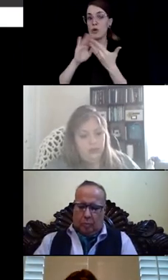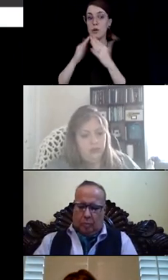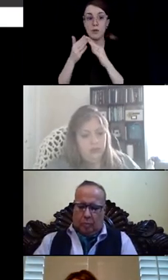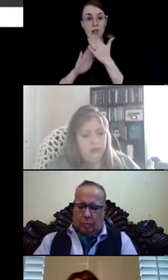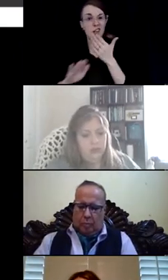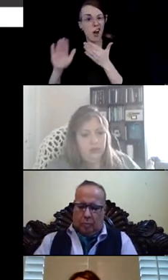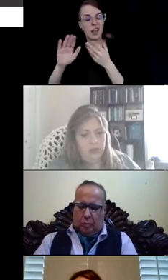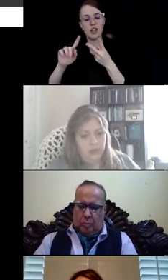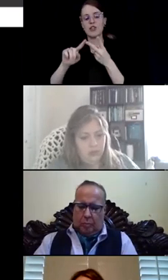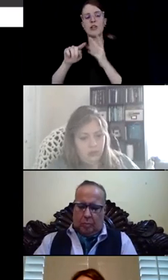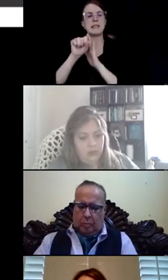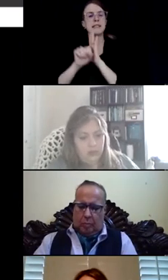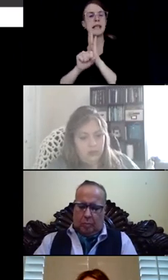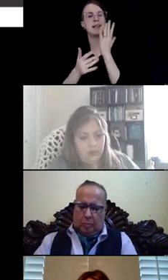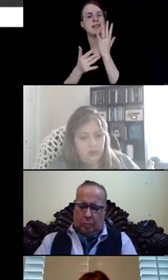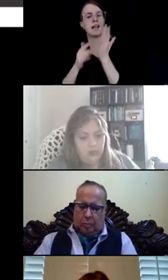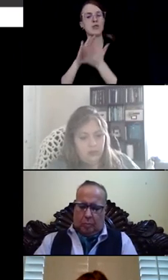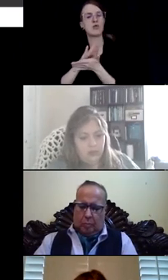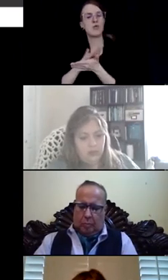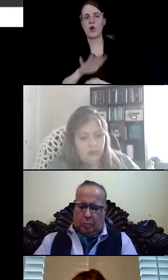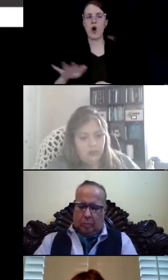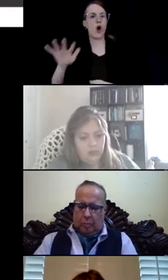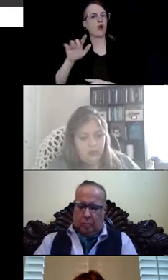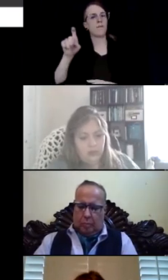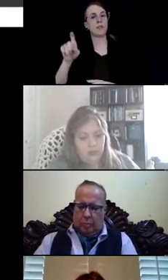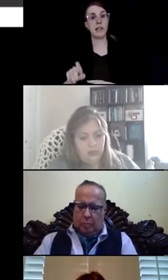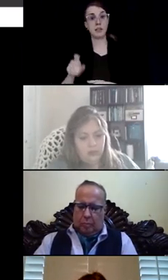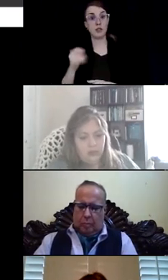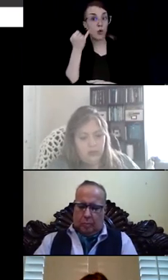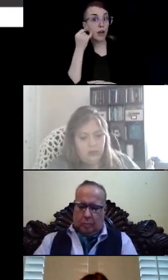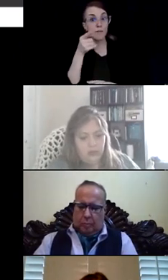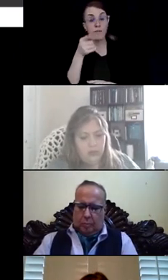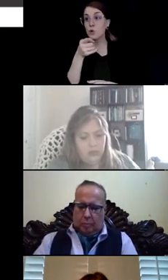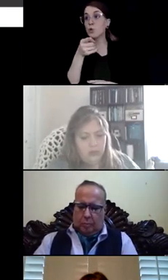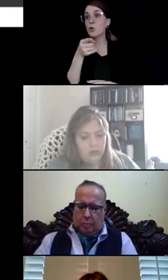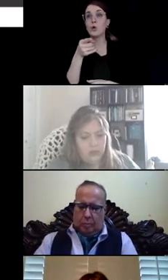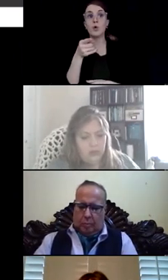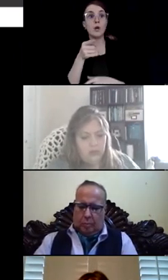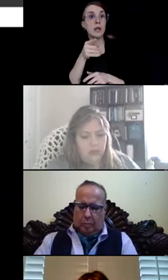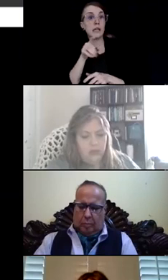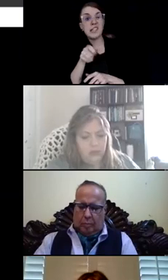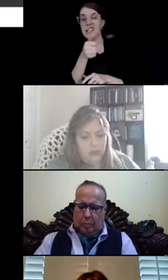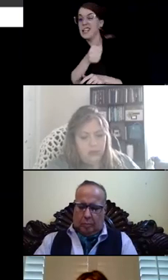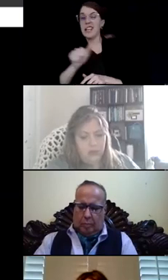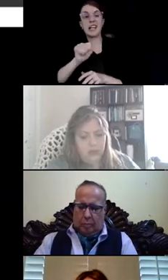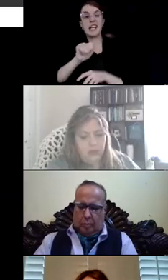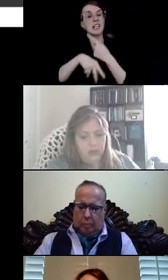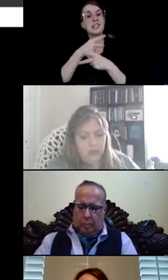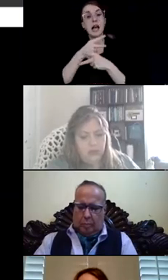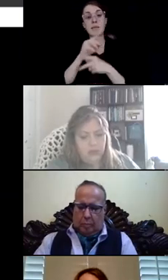the state. So if you are a part of an employer who could use any sort of customized training in